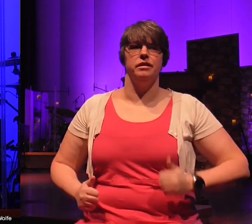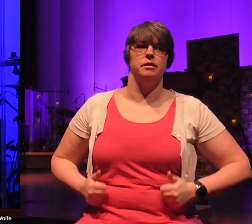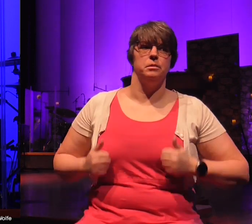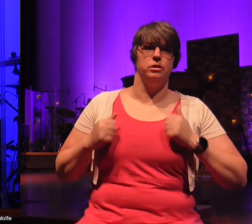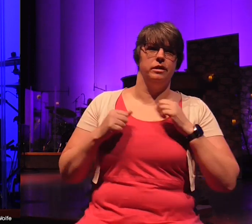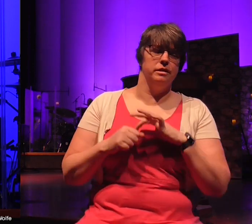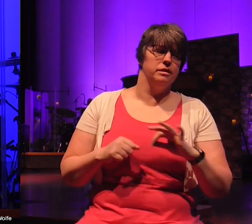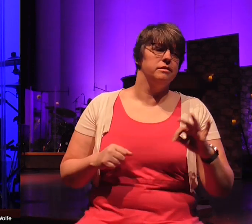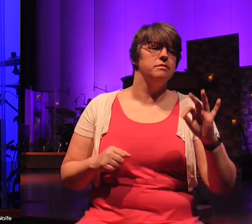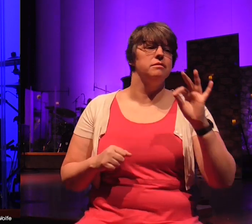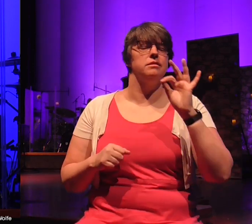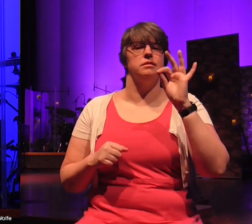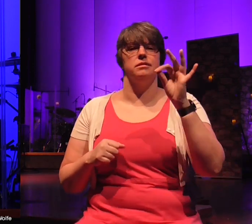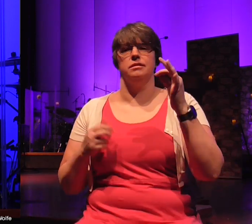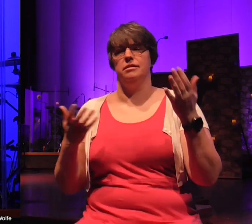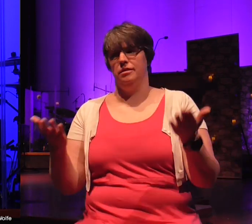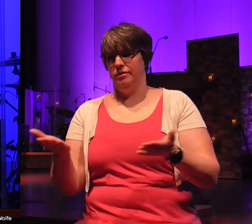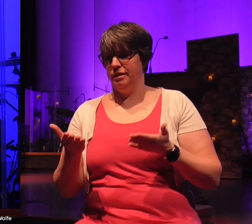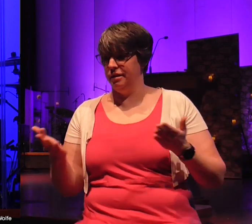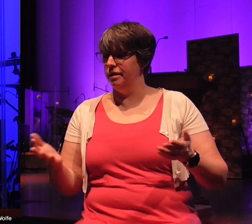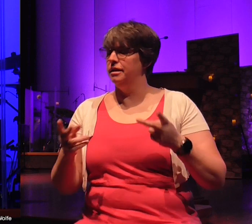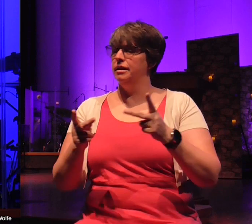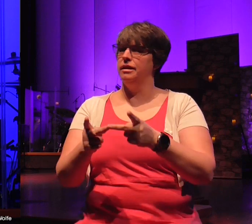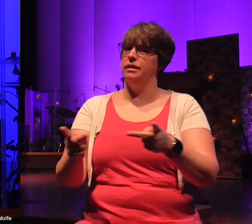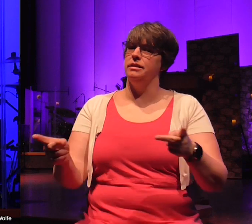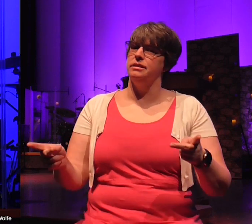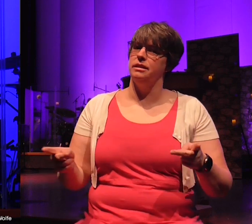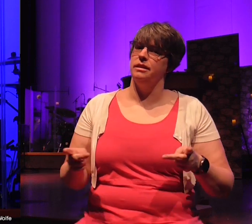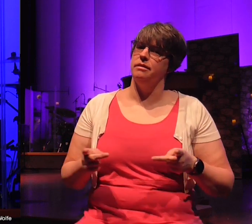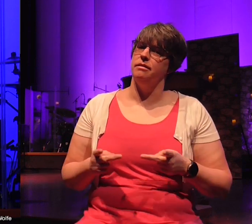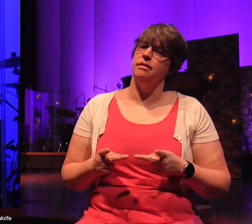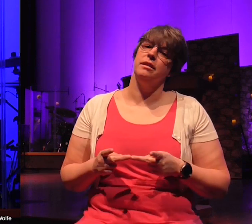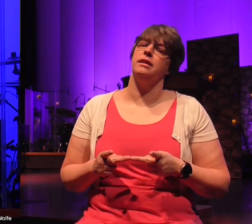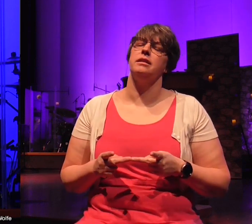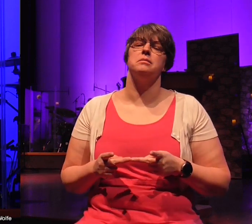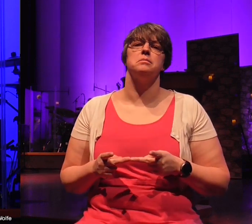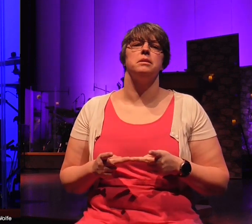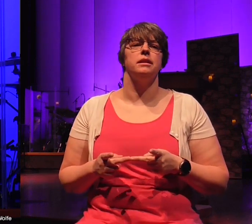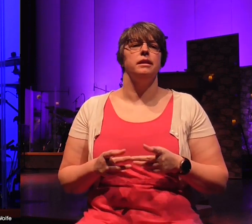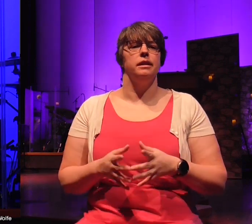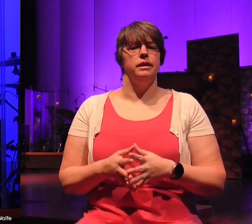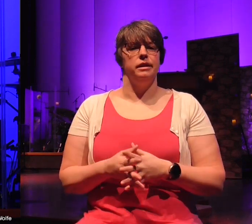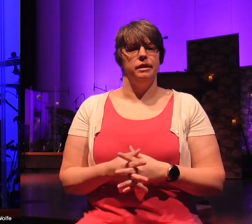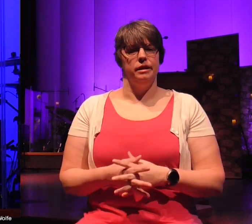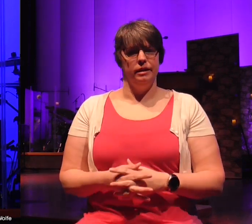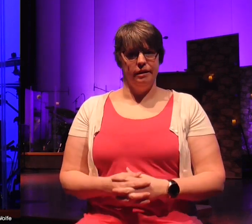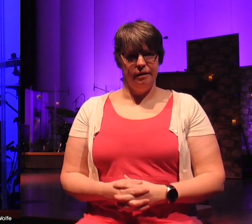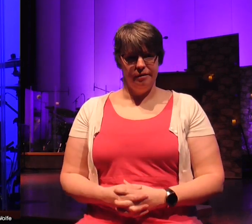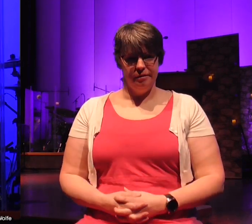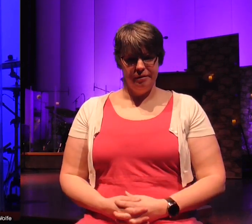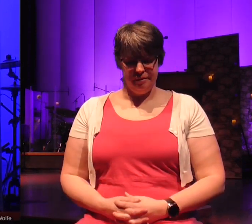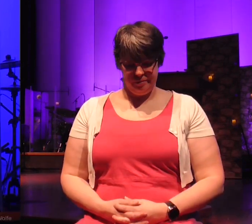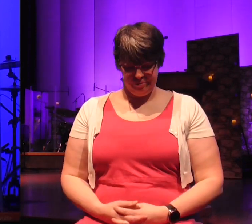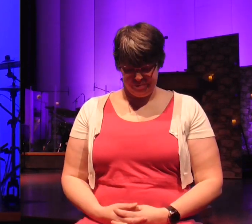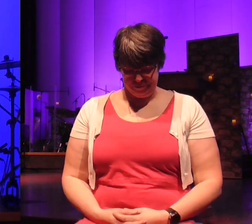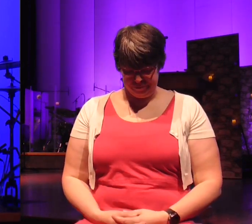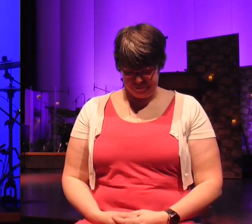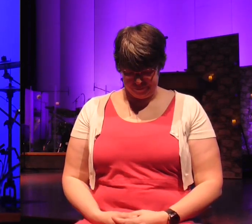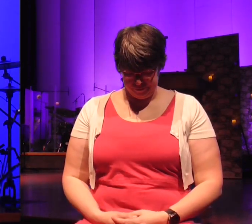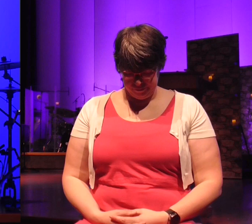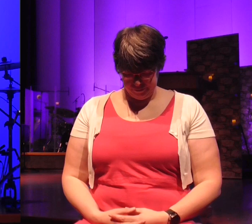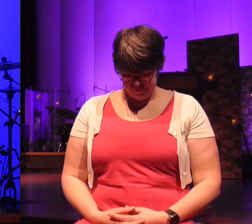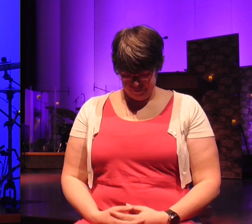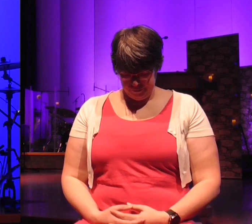Surely the presence of God is in this place.